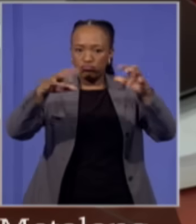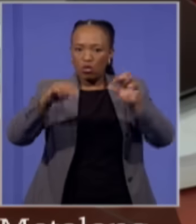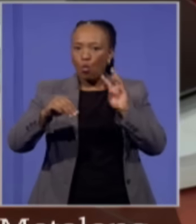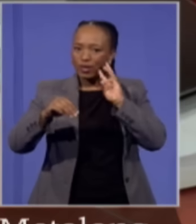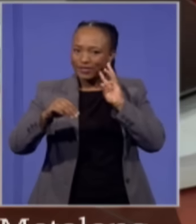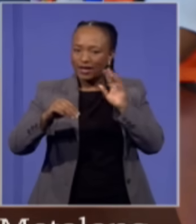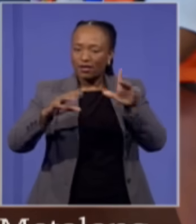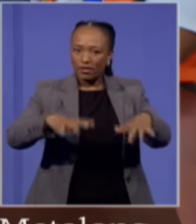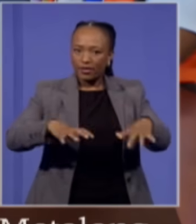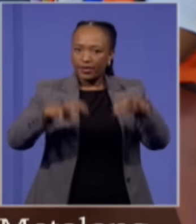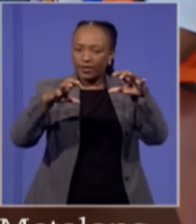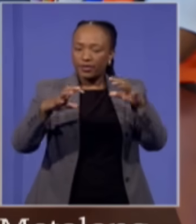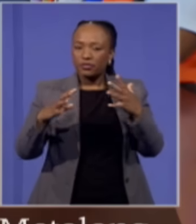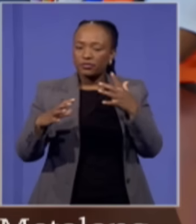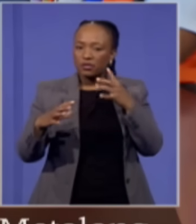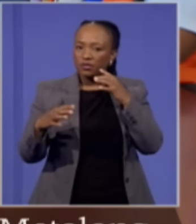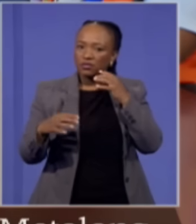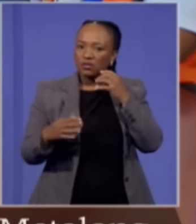Flooding is expected.